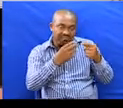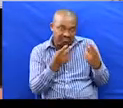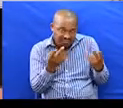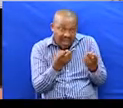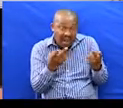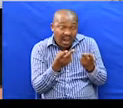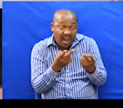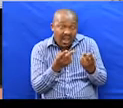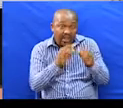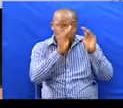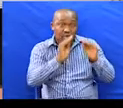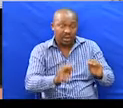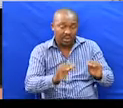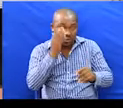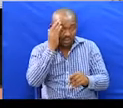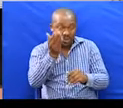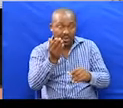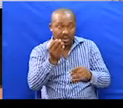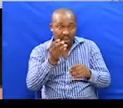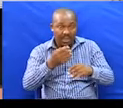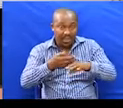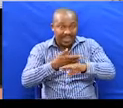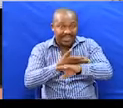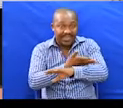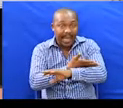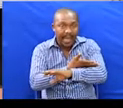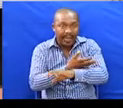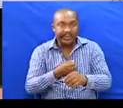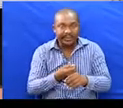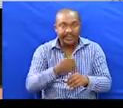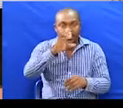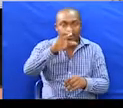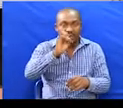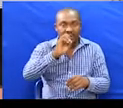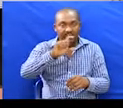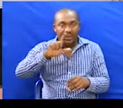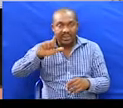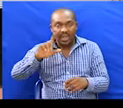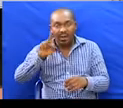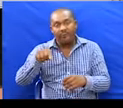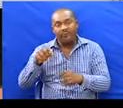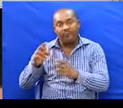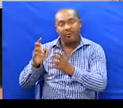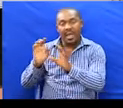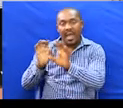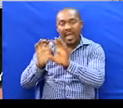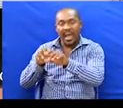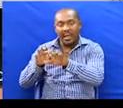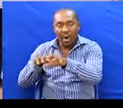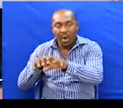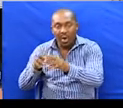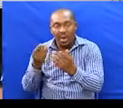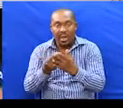Of course, you know the structure of an animal cell and the plant cells, and you know the nucleus. But